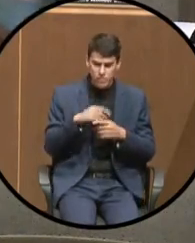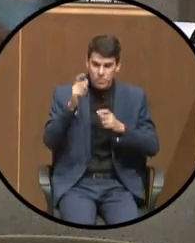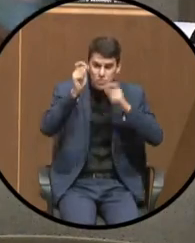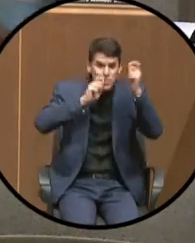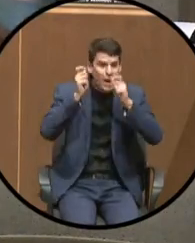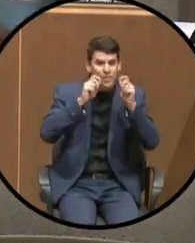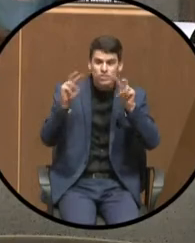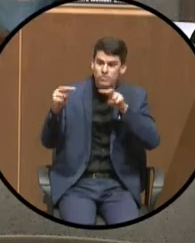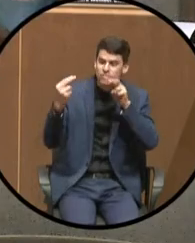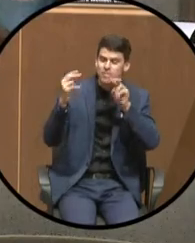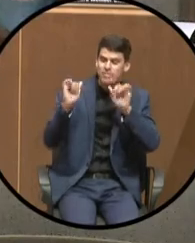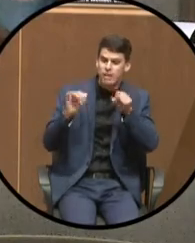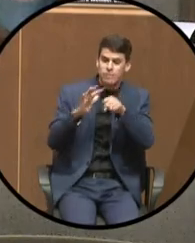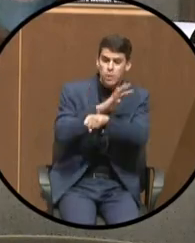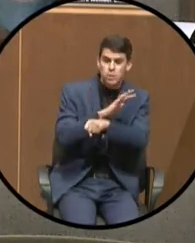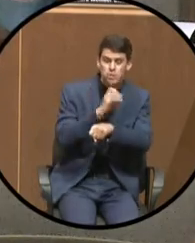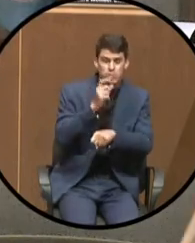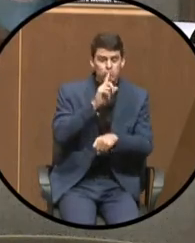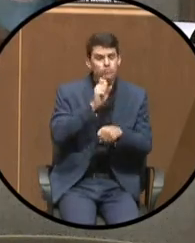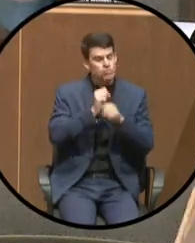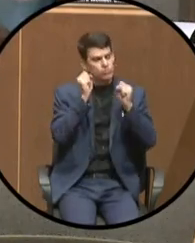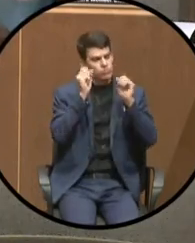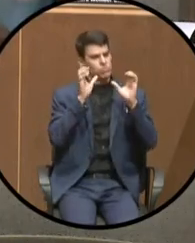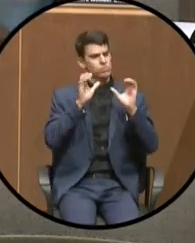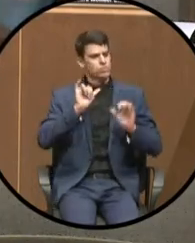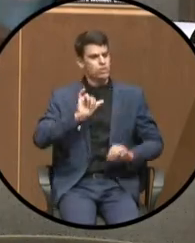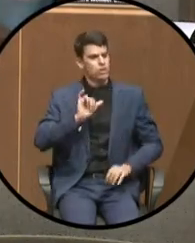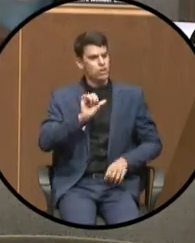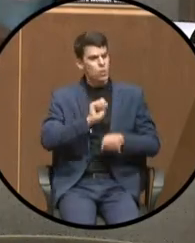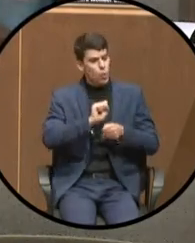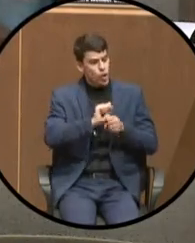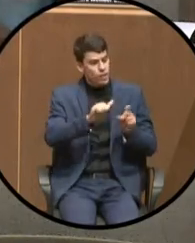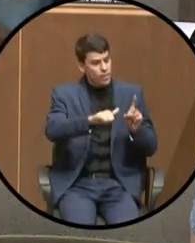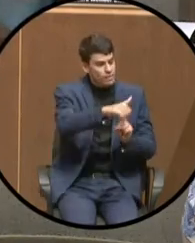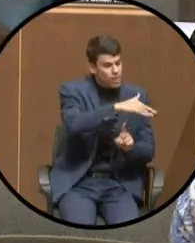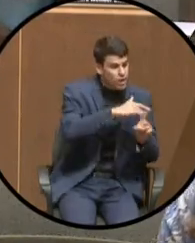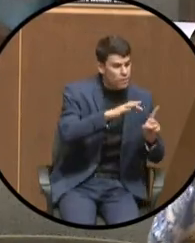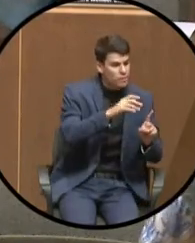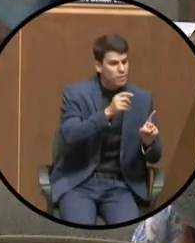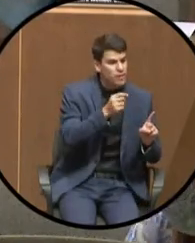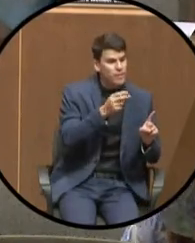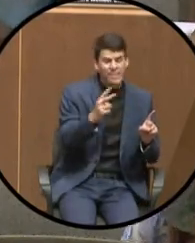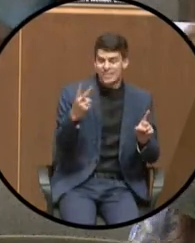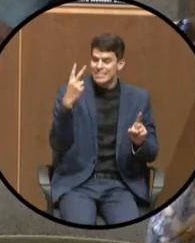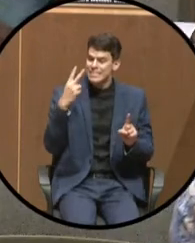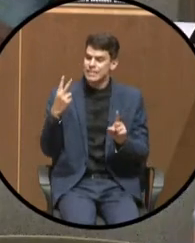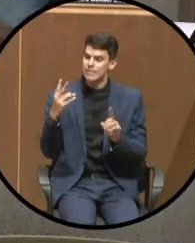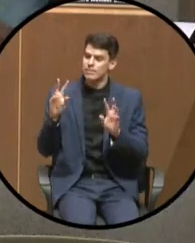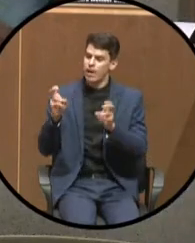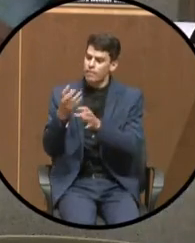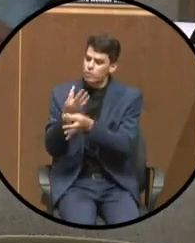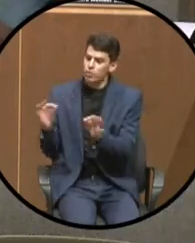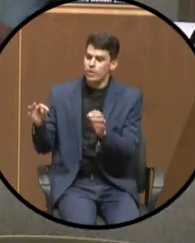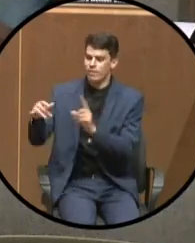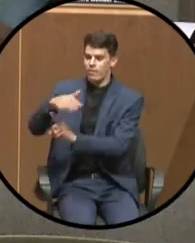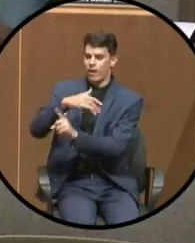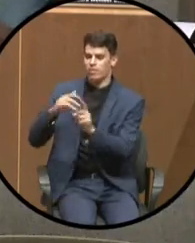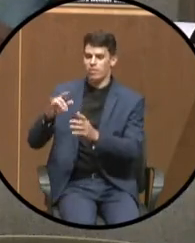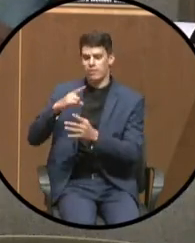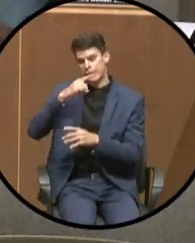expressions. It was eye-opening to work in that environment and to see such a free environment of kids